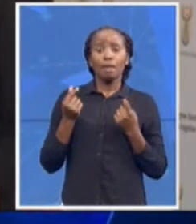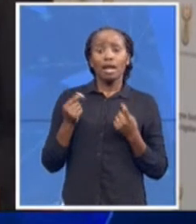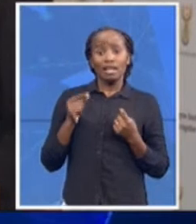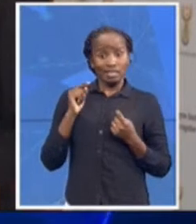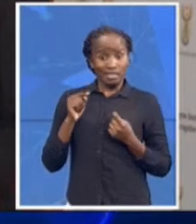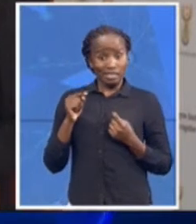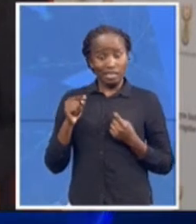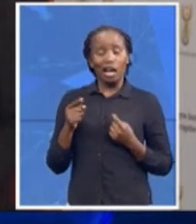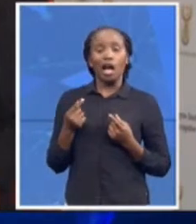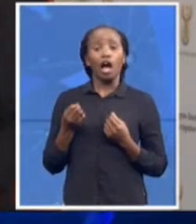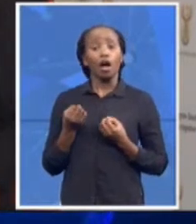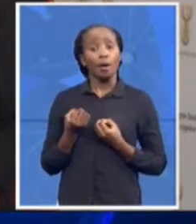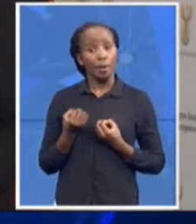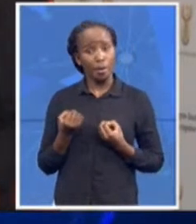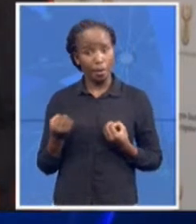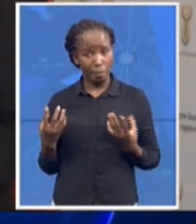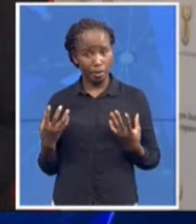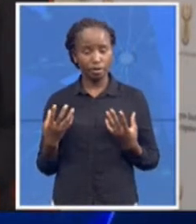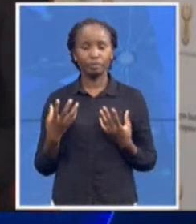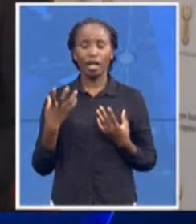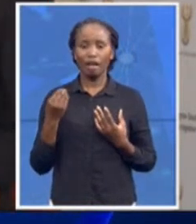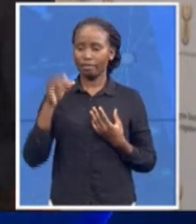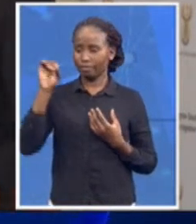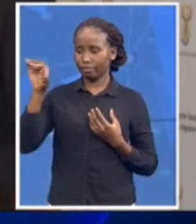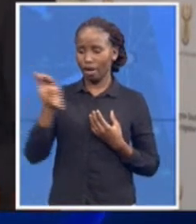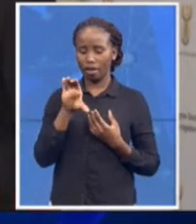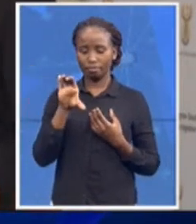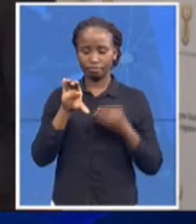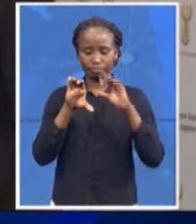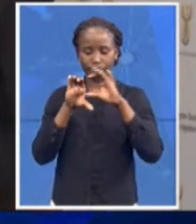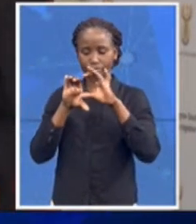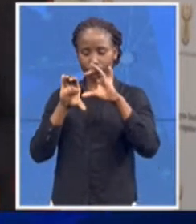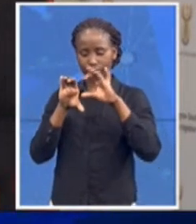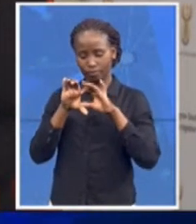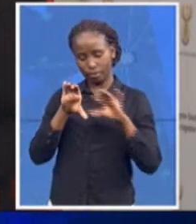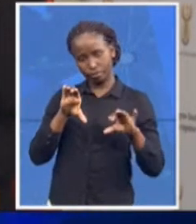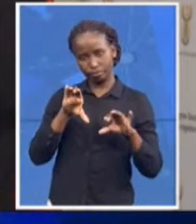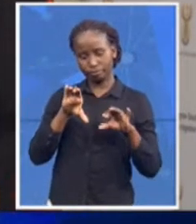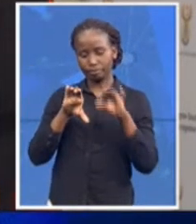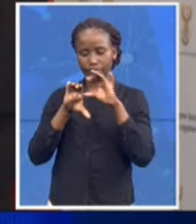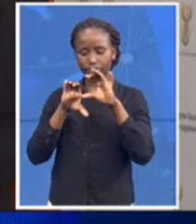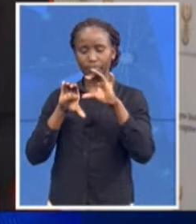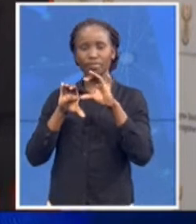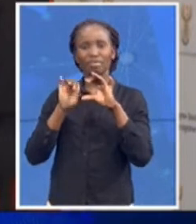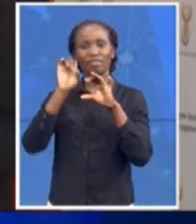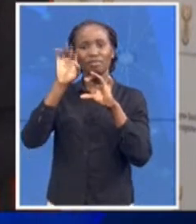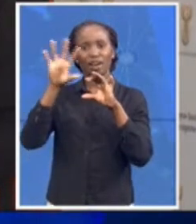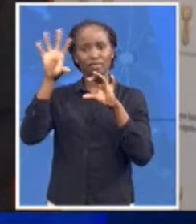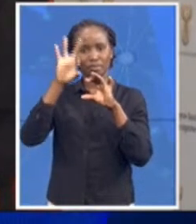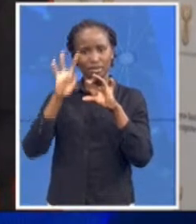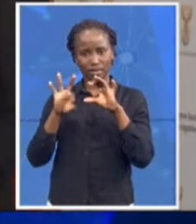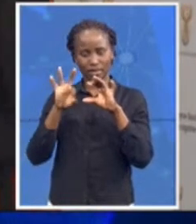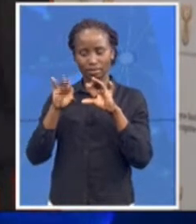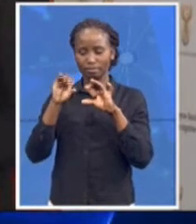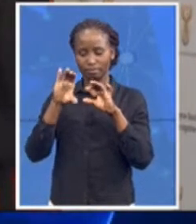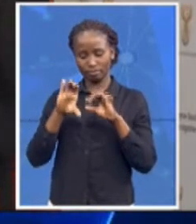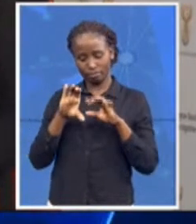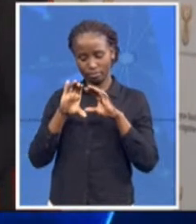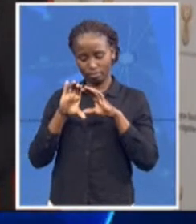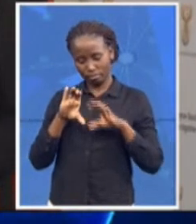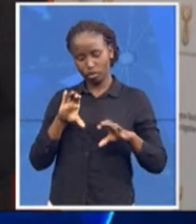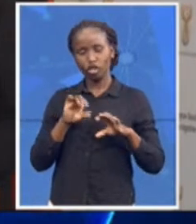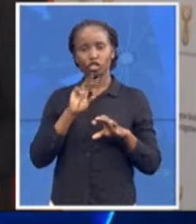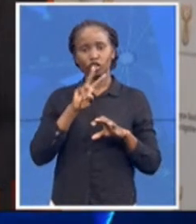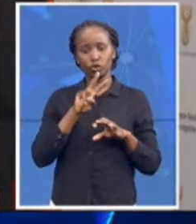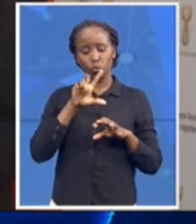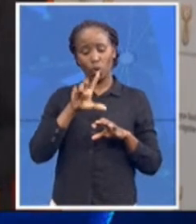two. The 5% that was meant for the administration, and the 285 million that was meant for the artist. Out of the